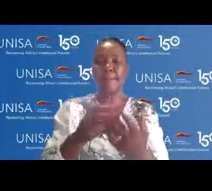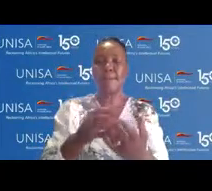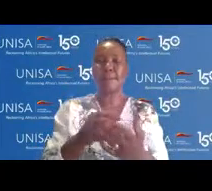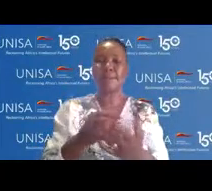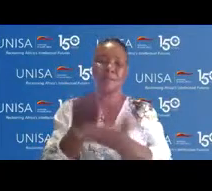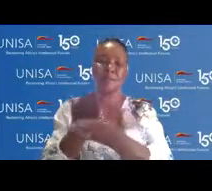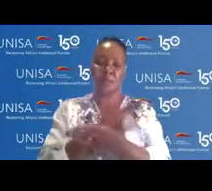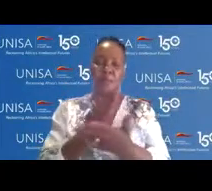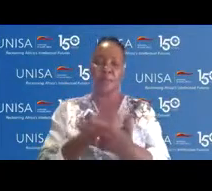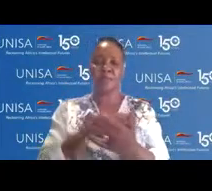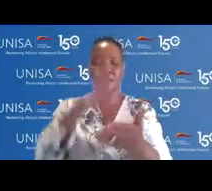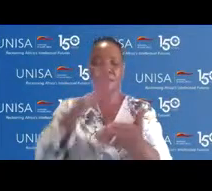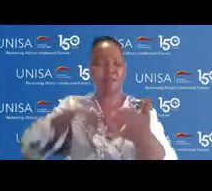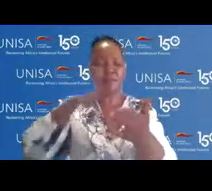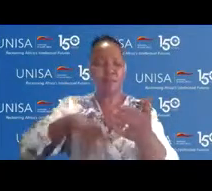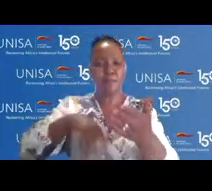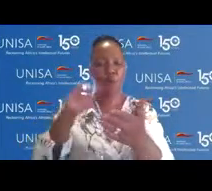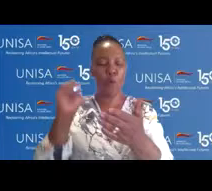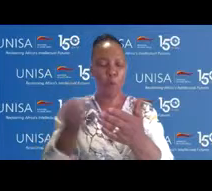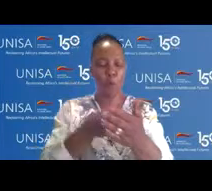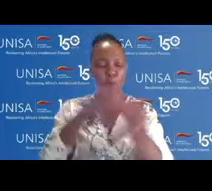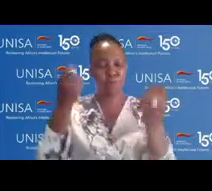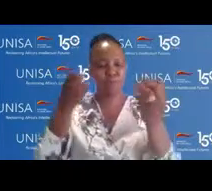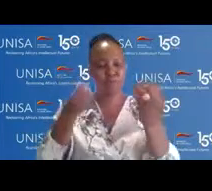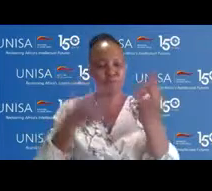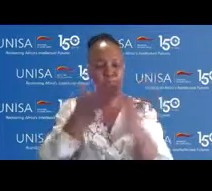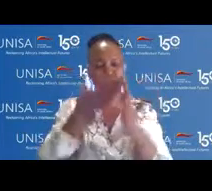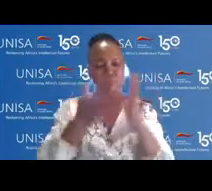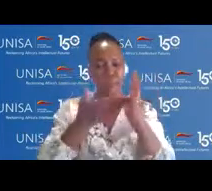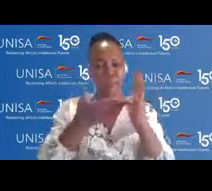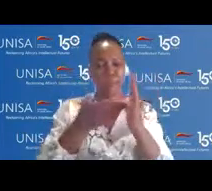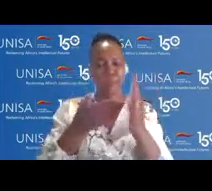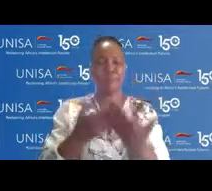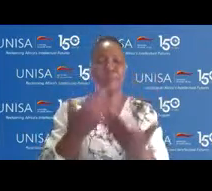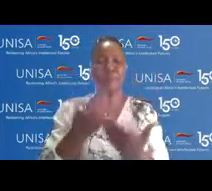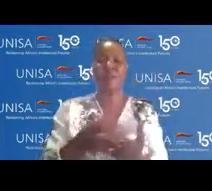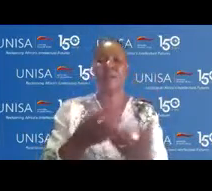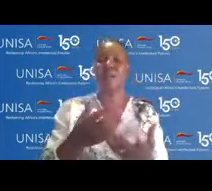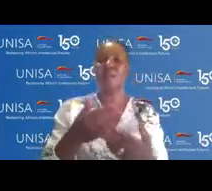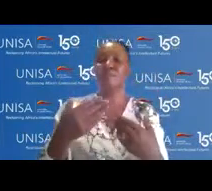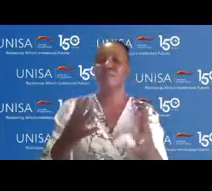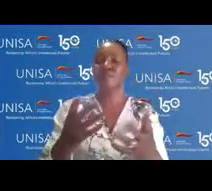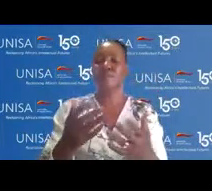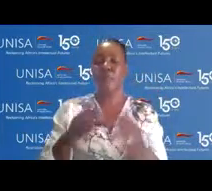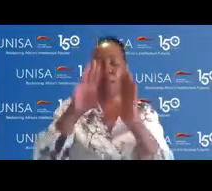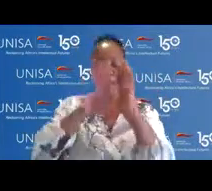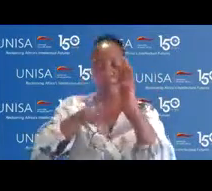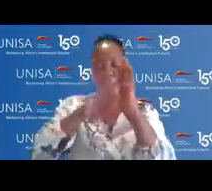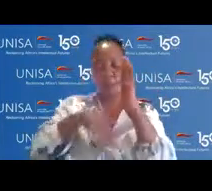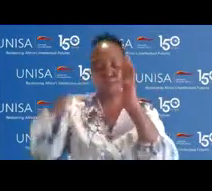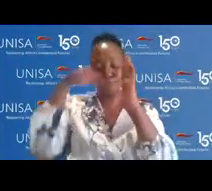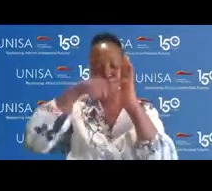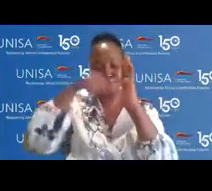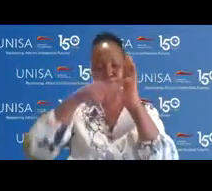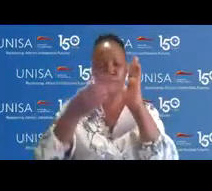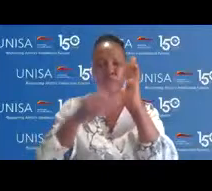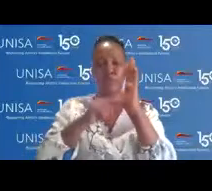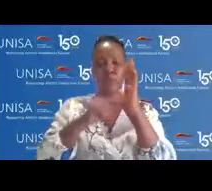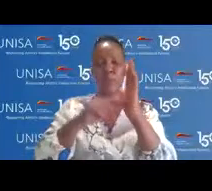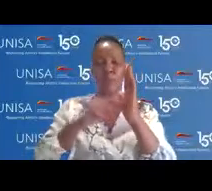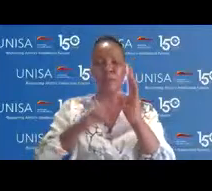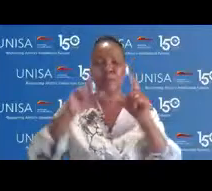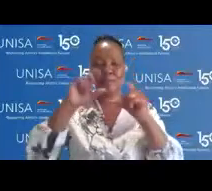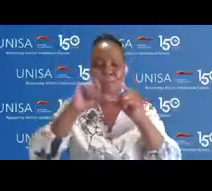the instructions, how to get the app, get started with it. And at the bottom, we've got the link to the